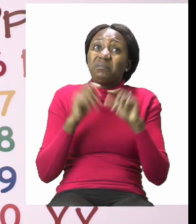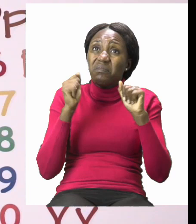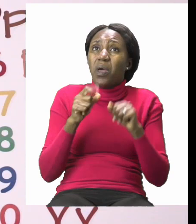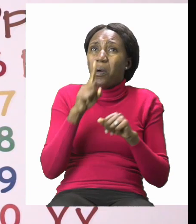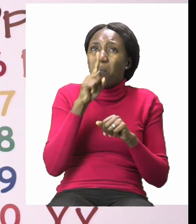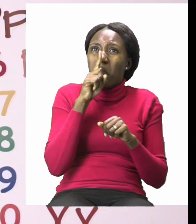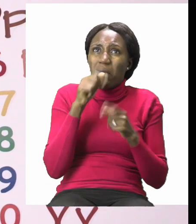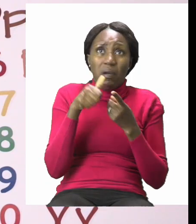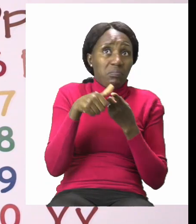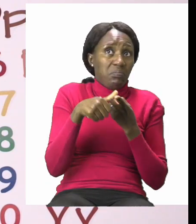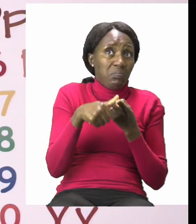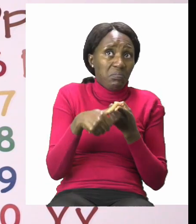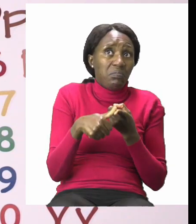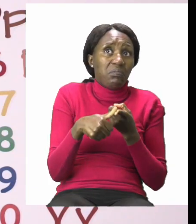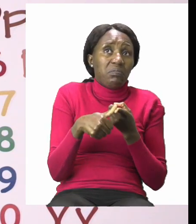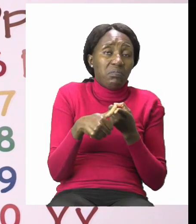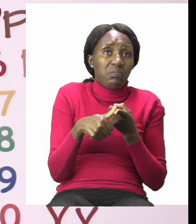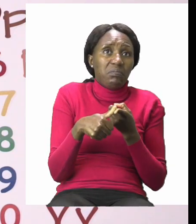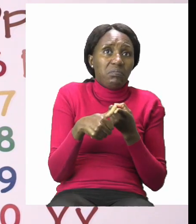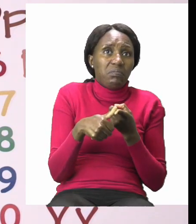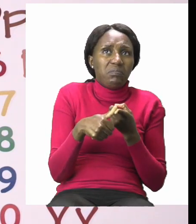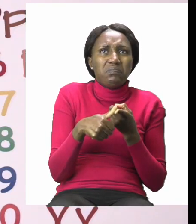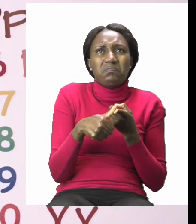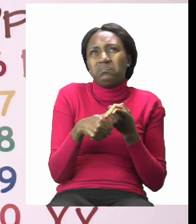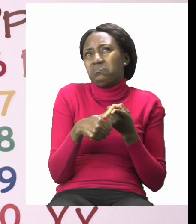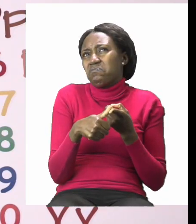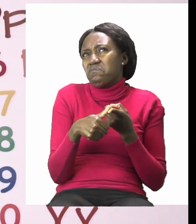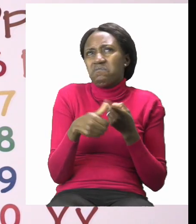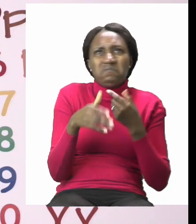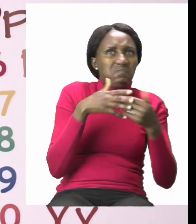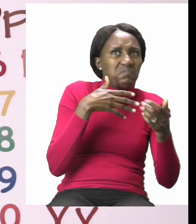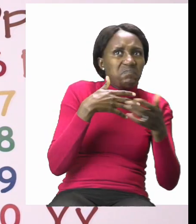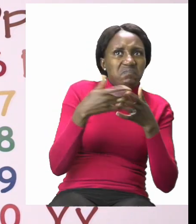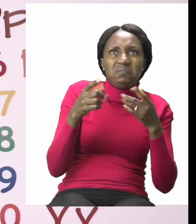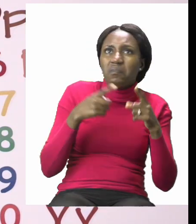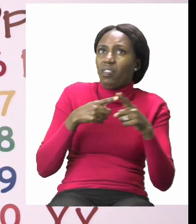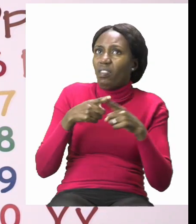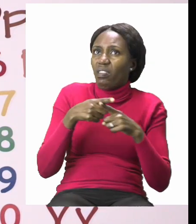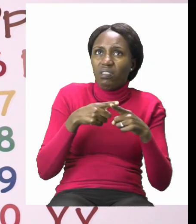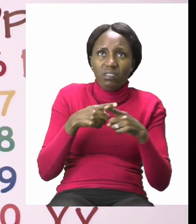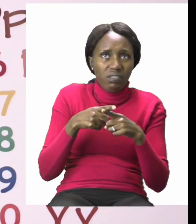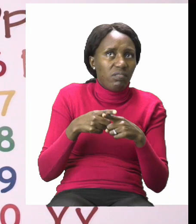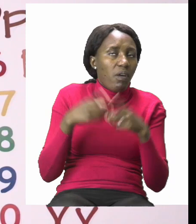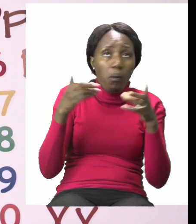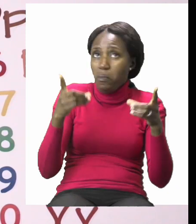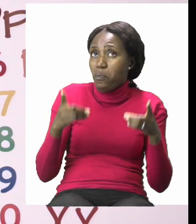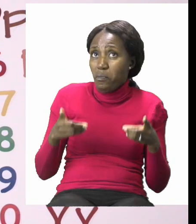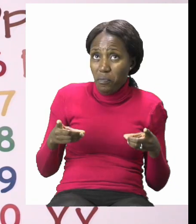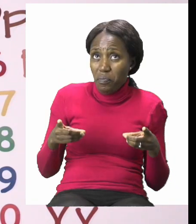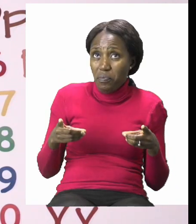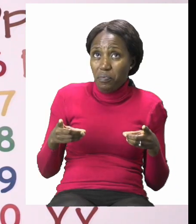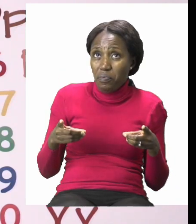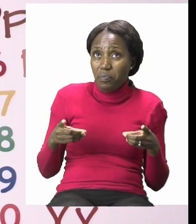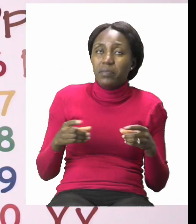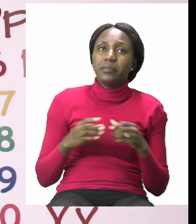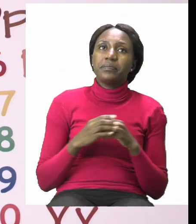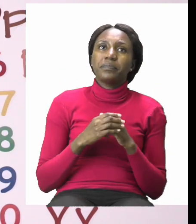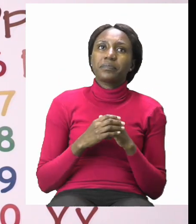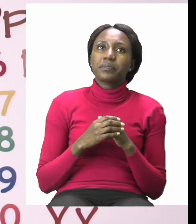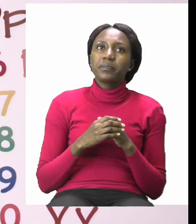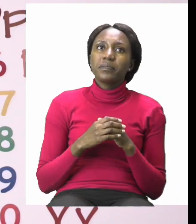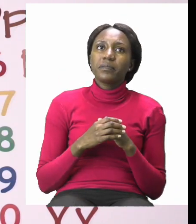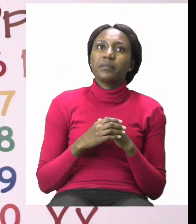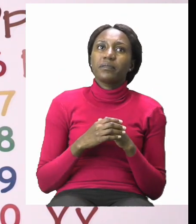you. Any kind of knife, whether it is one to eat with or one to cut meat with,